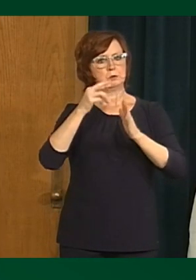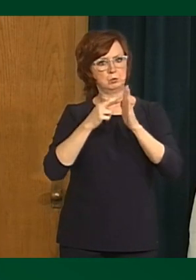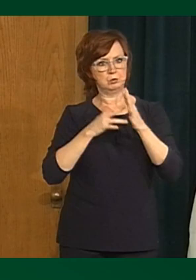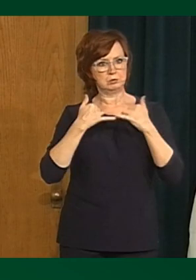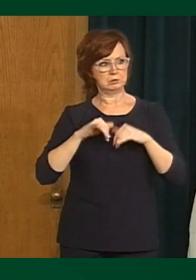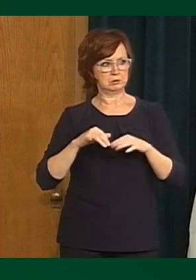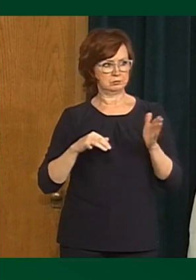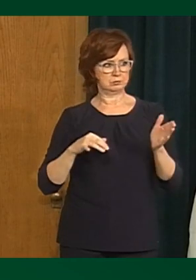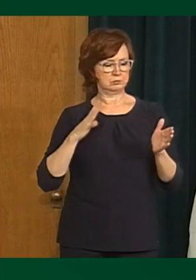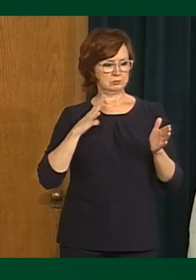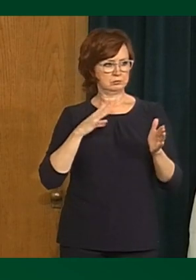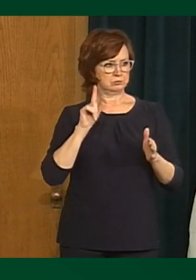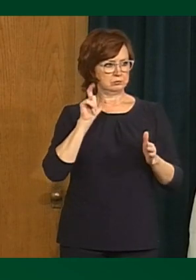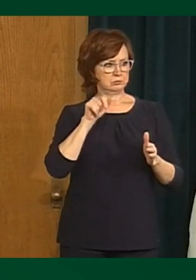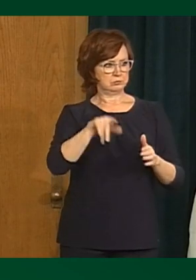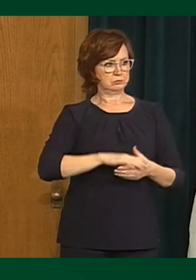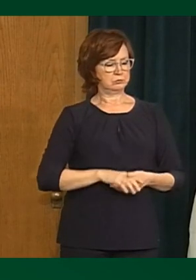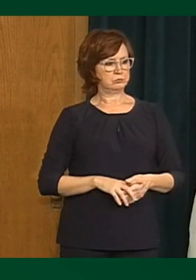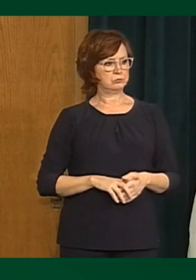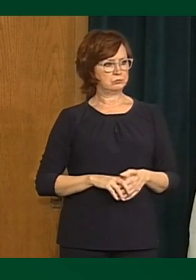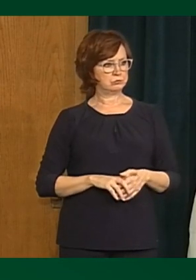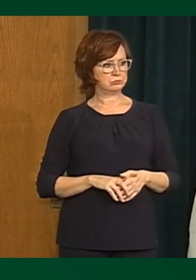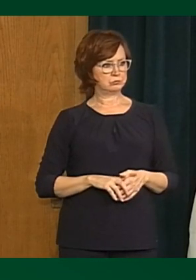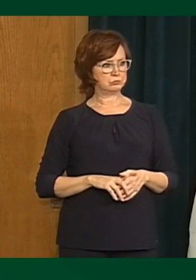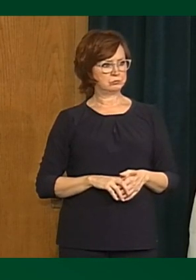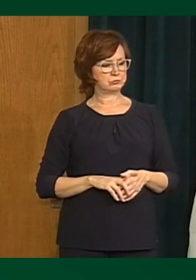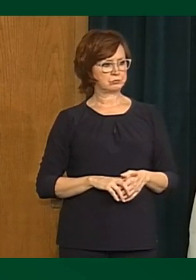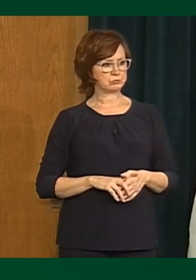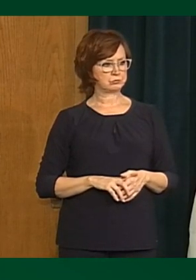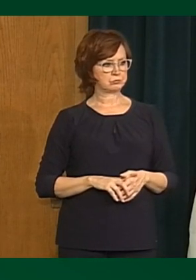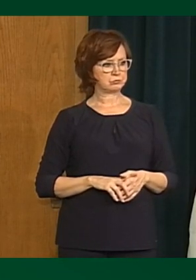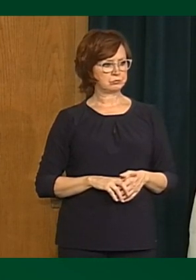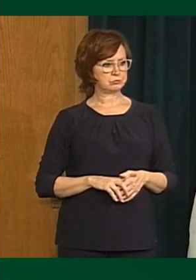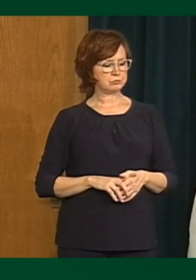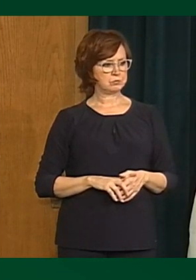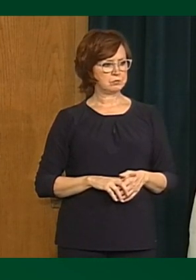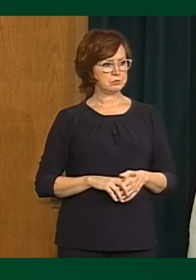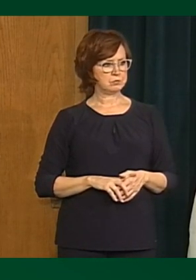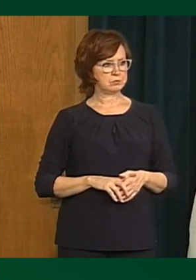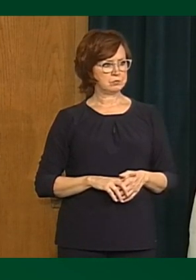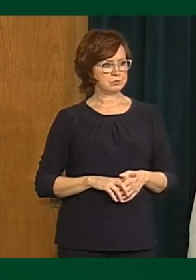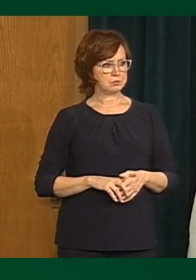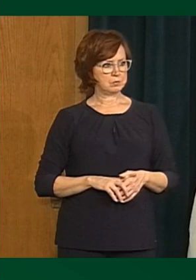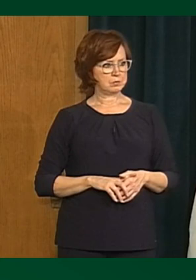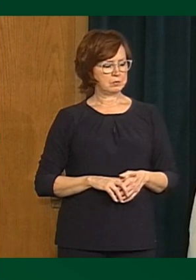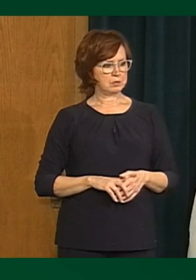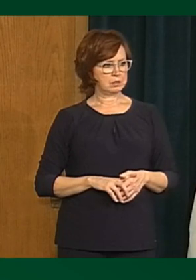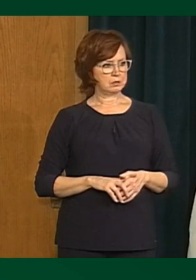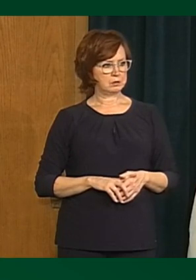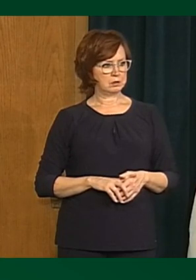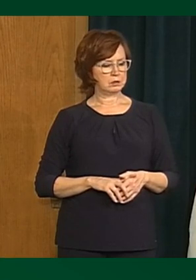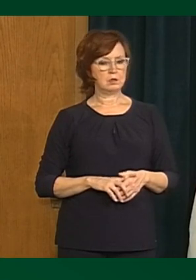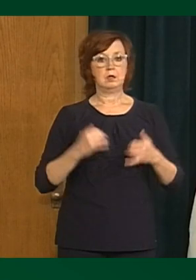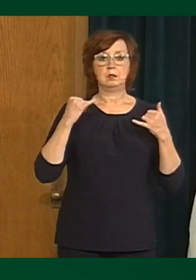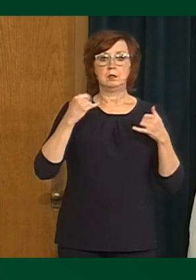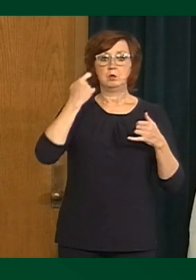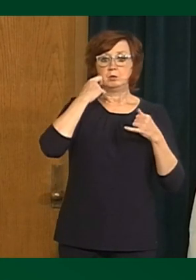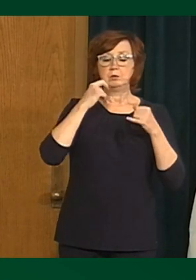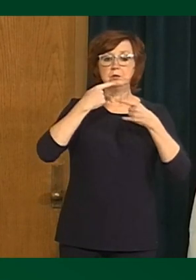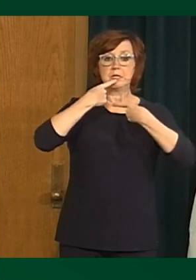lucid, for the changes to the travel restrictions in the northern